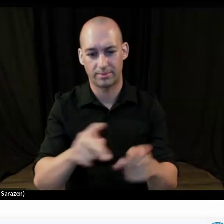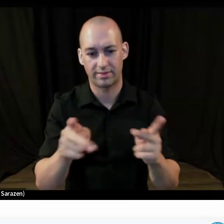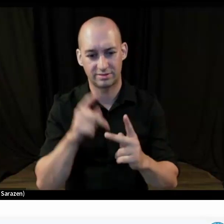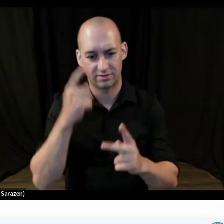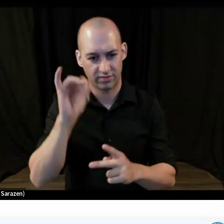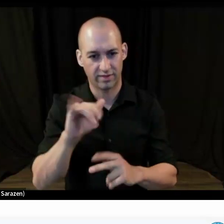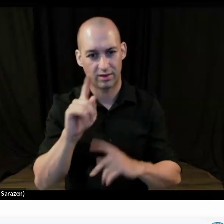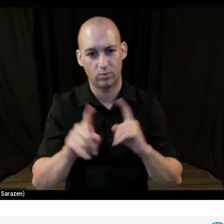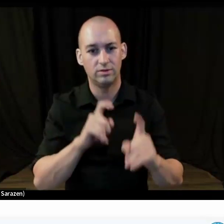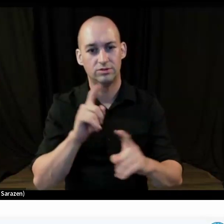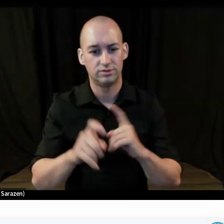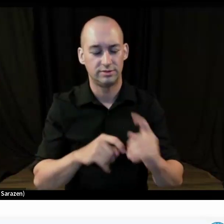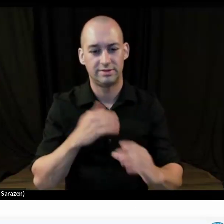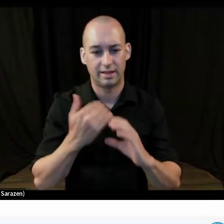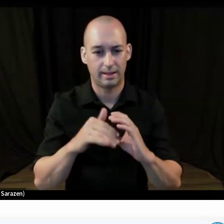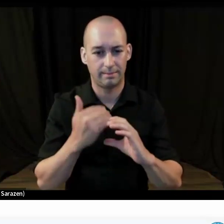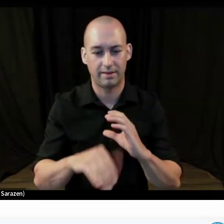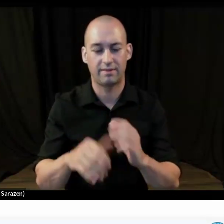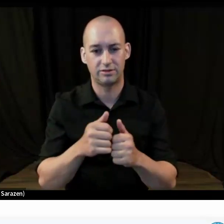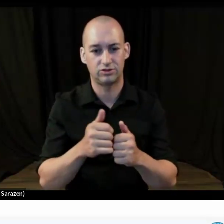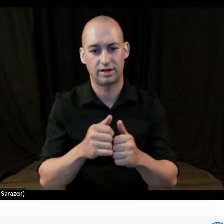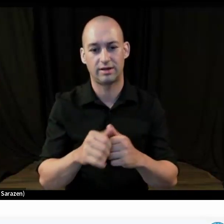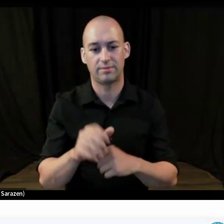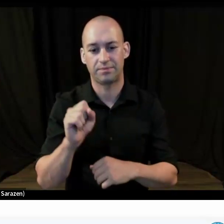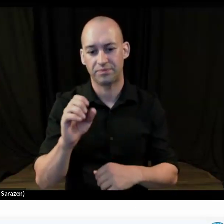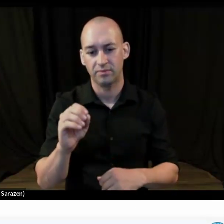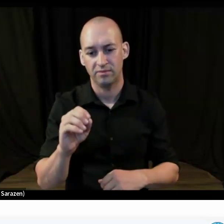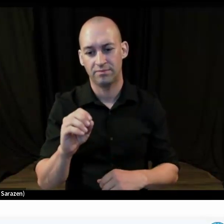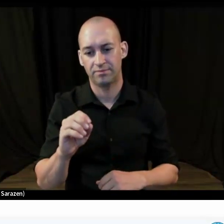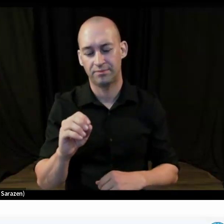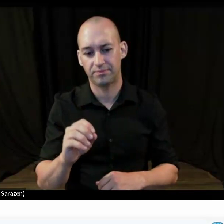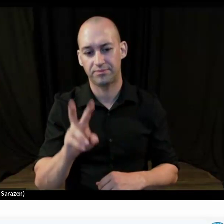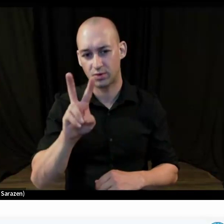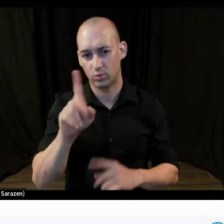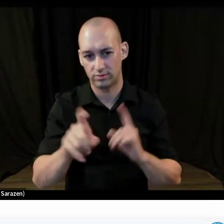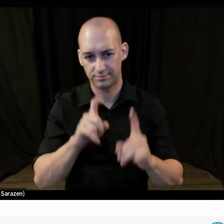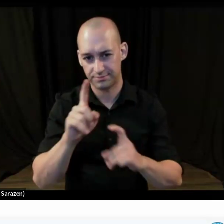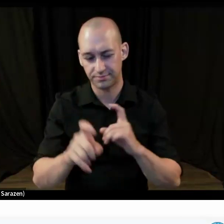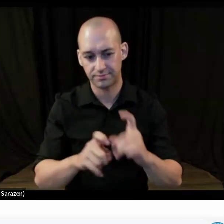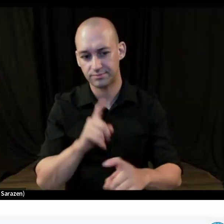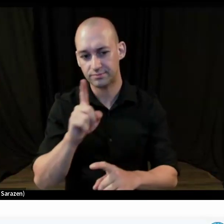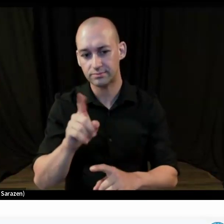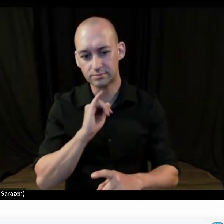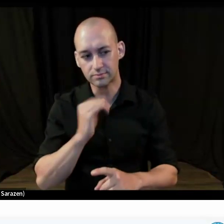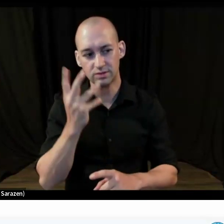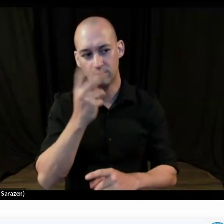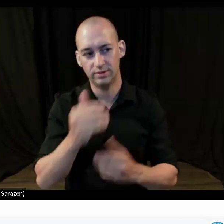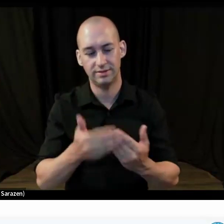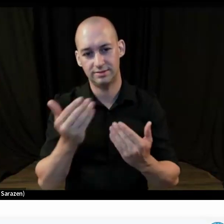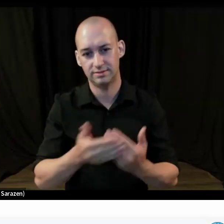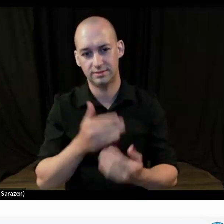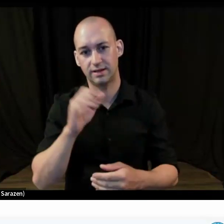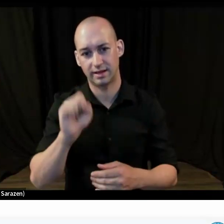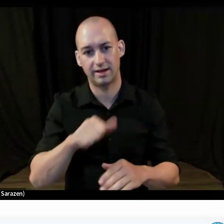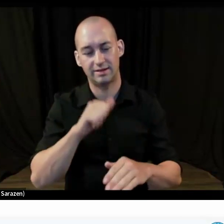via an email into the chat. And so actually 2 questions. These are great. One's pretty easy. Can